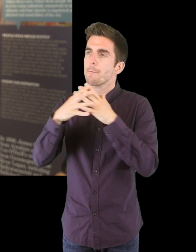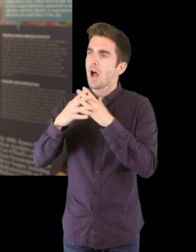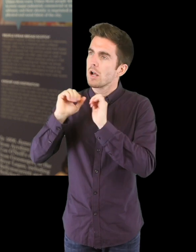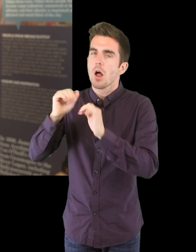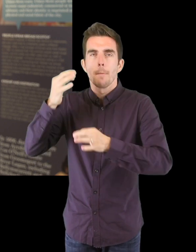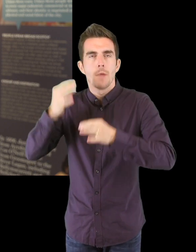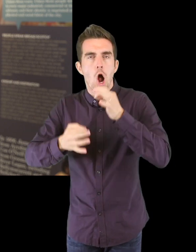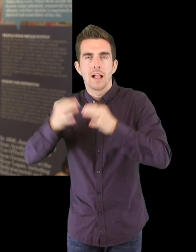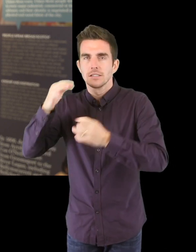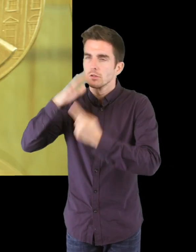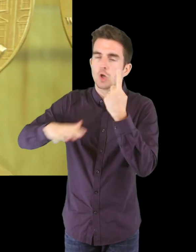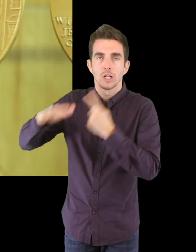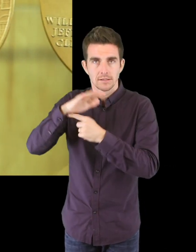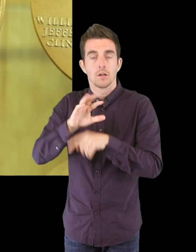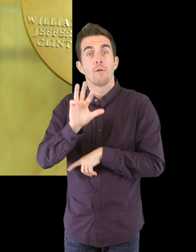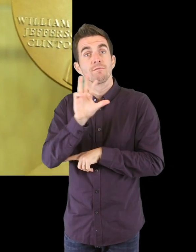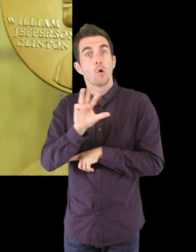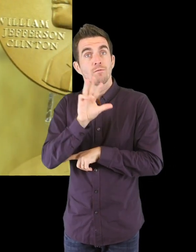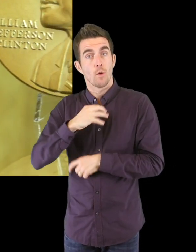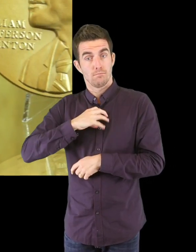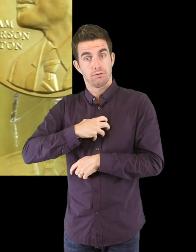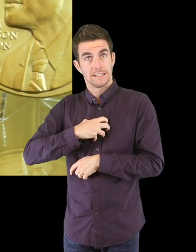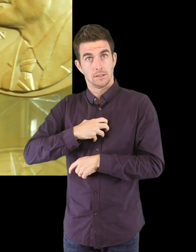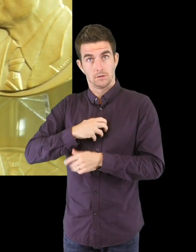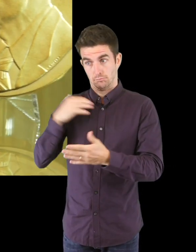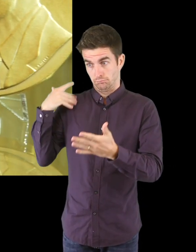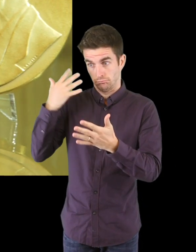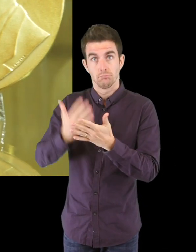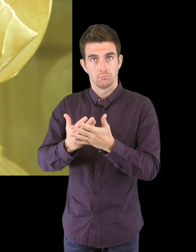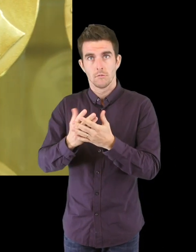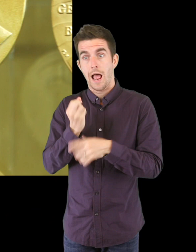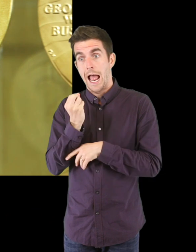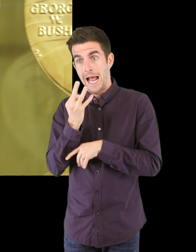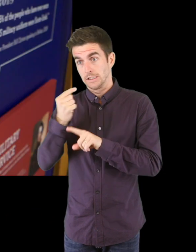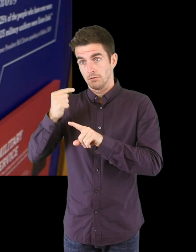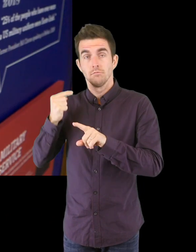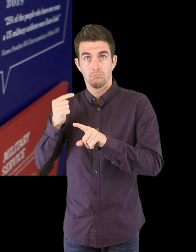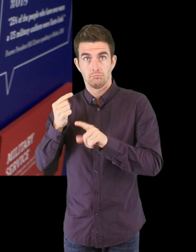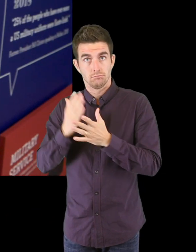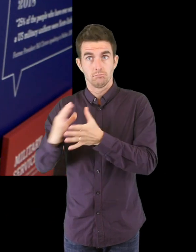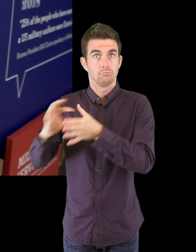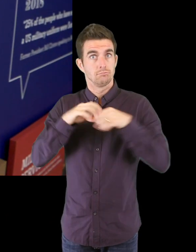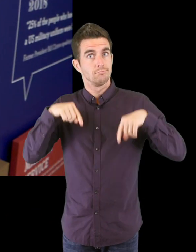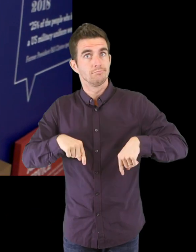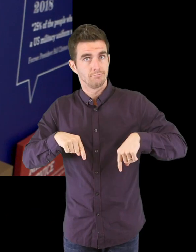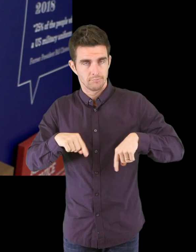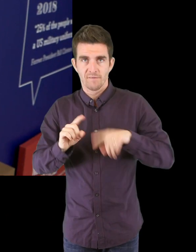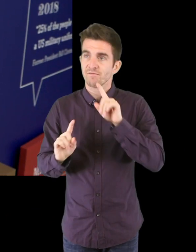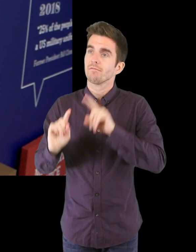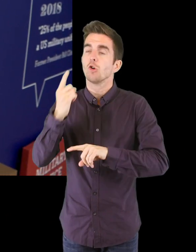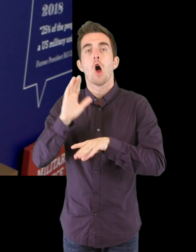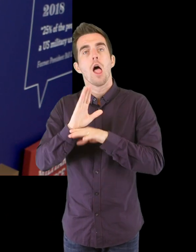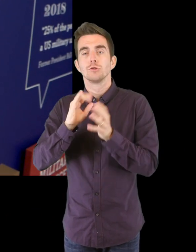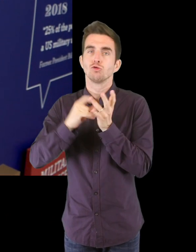society. No fewer than 18 of 44 presidents can claim connections through their family roots to Ulster, from the